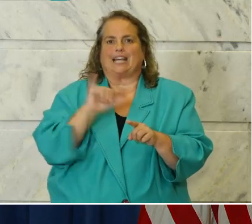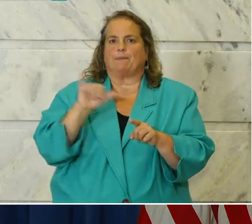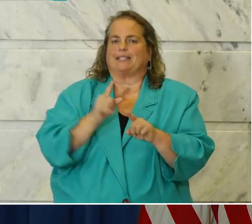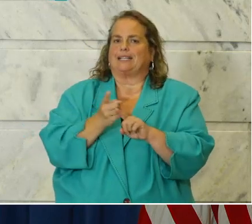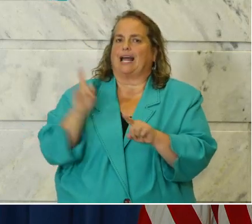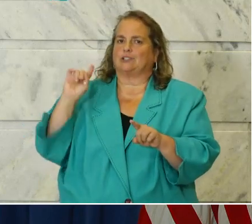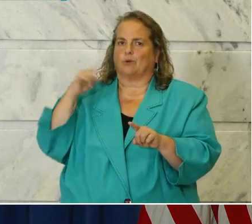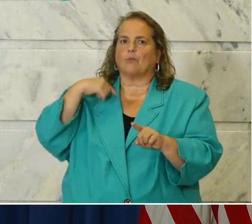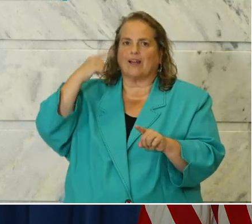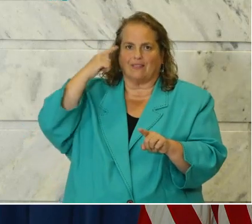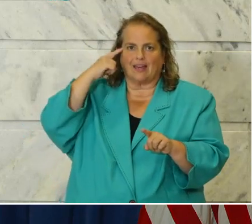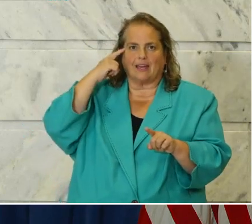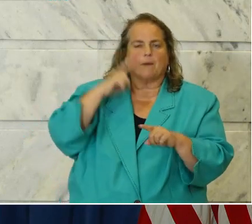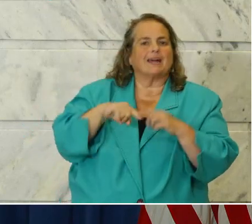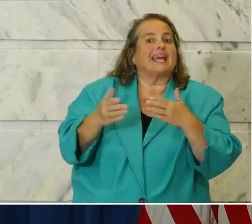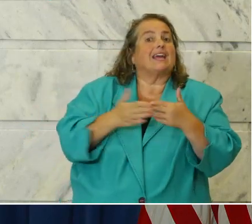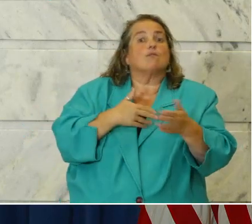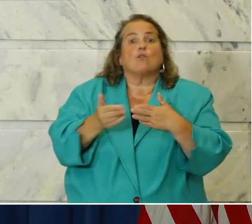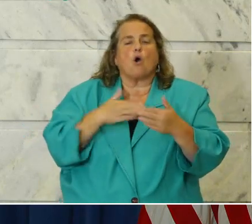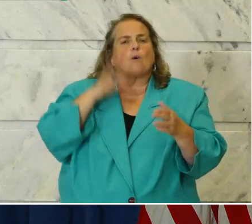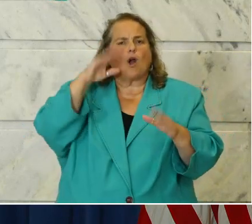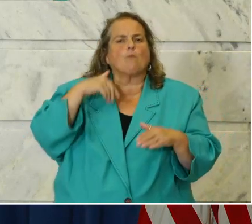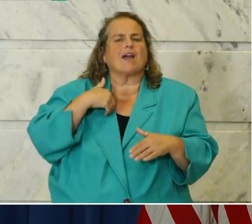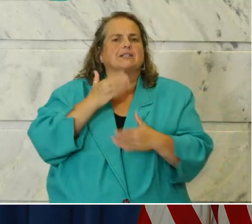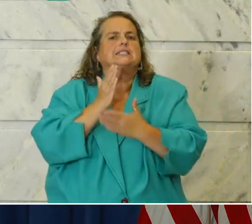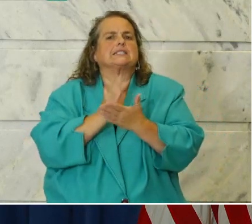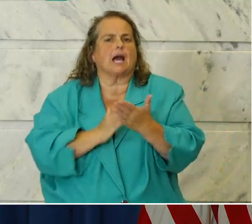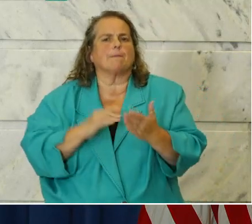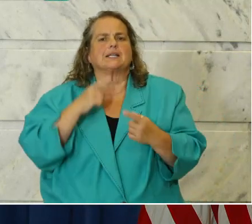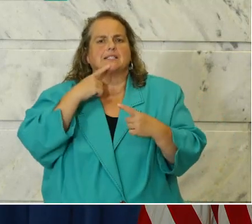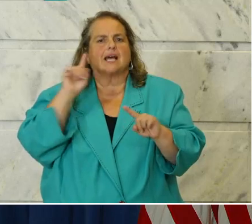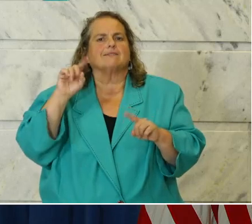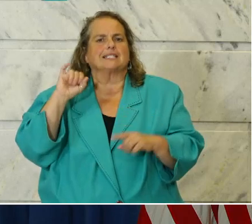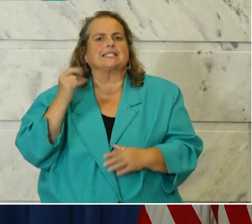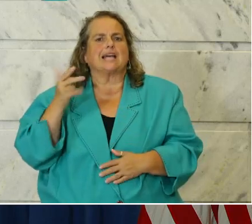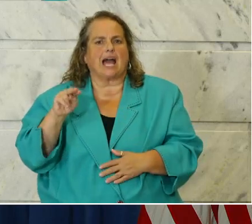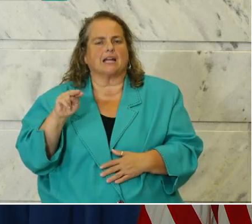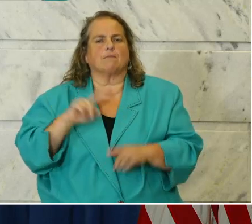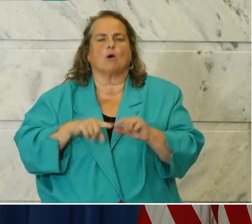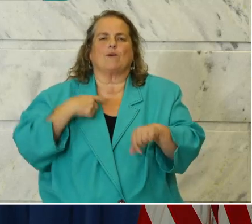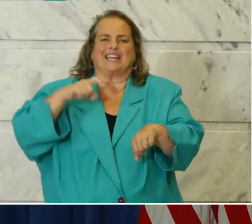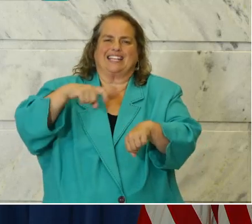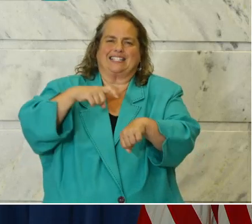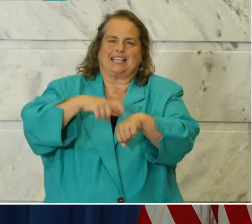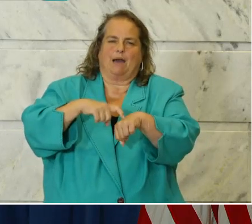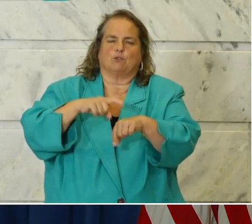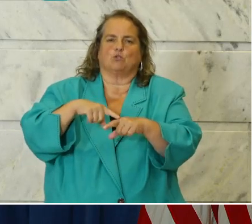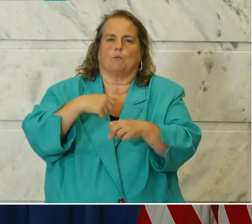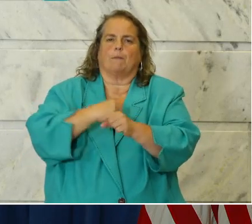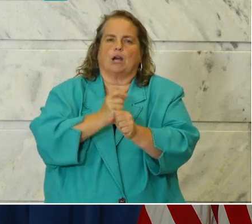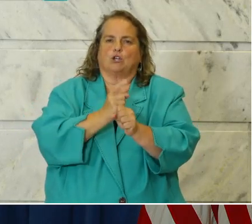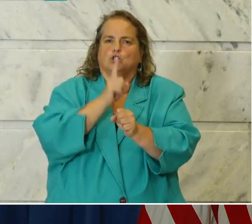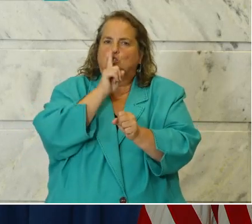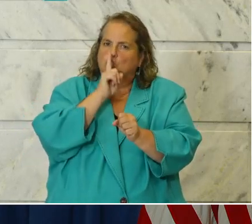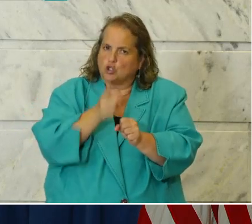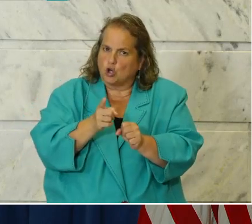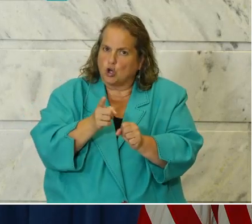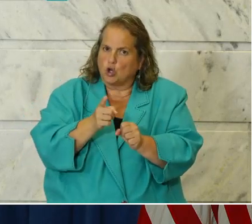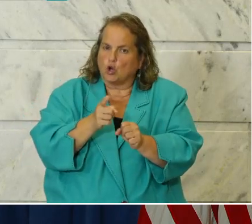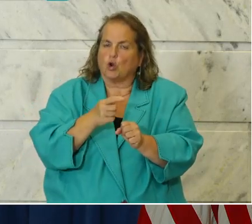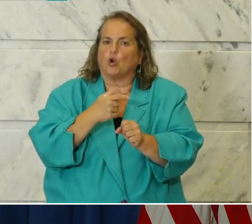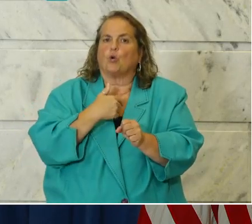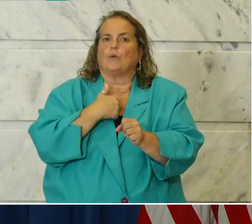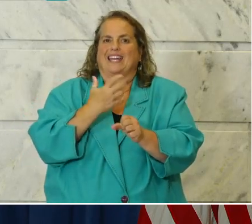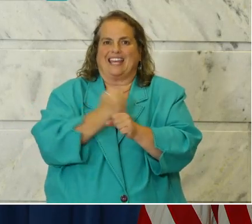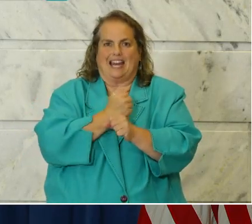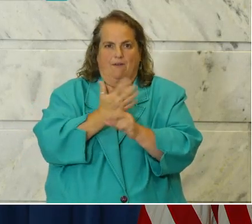is some success. We are seeing hopeful signs. We just need time to make sure that we can truly defeat it and get it to an